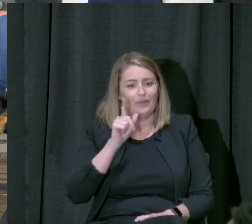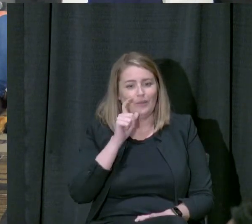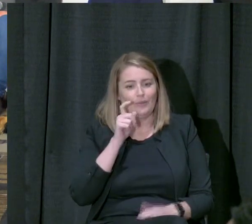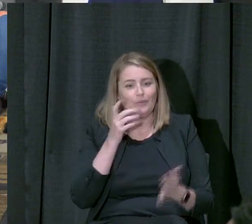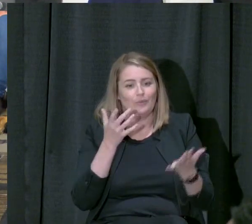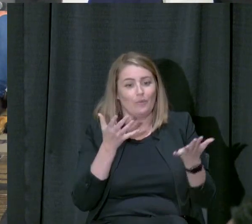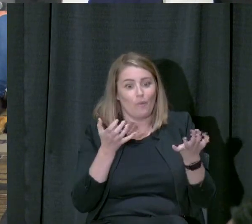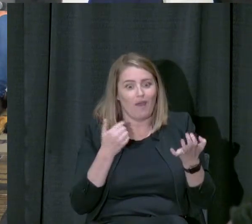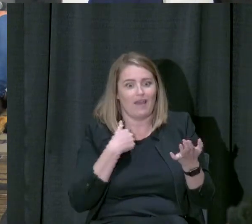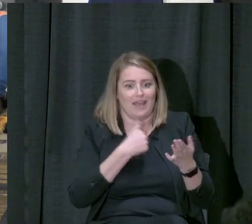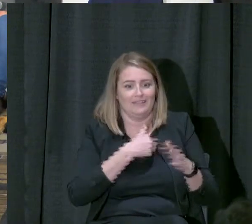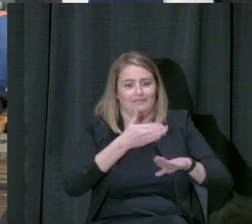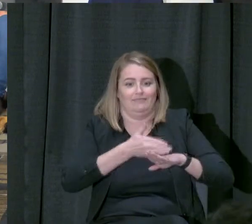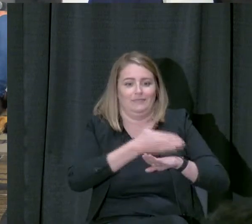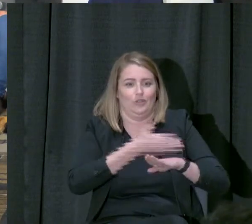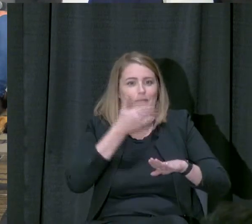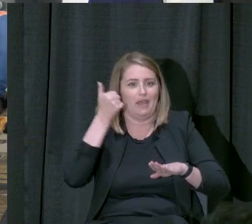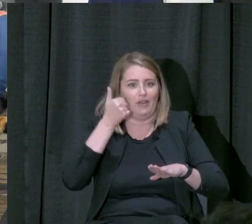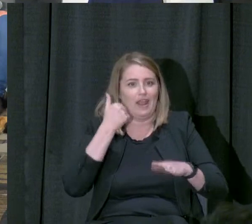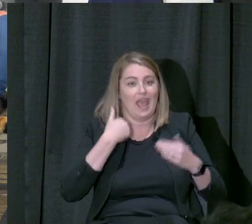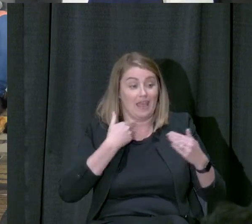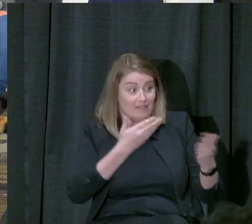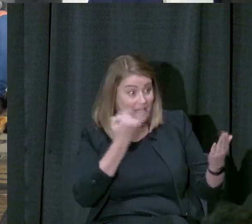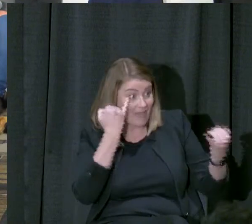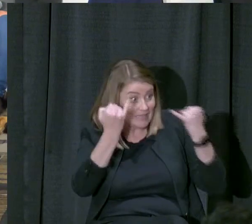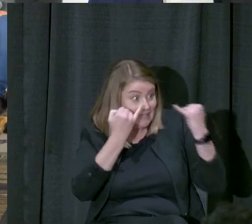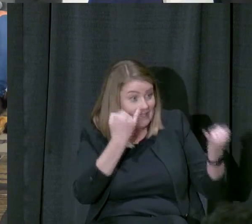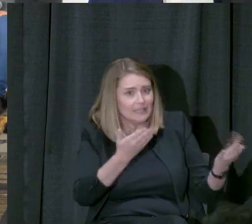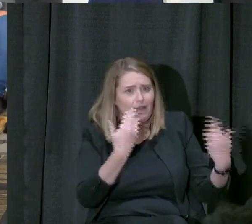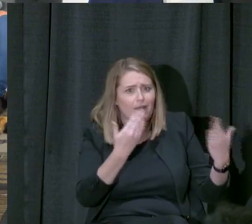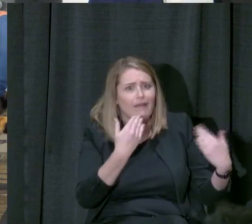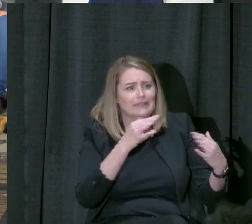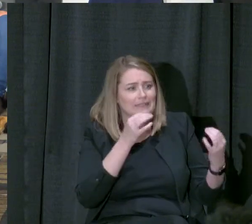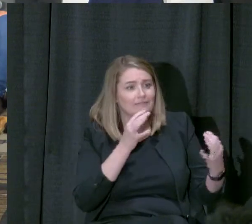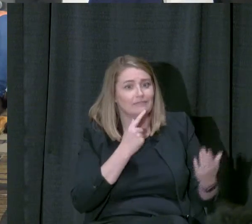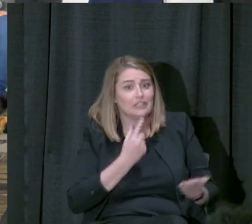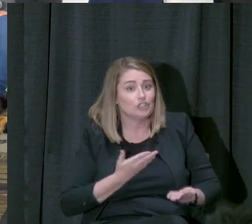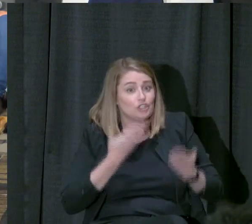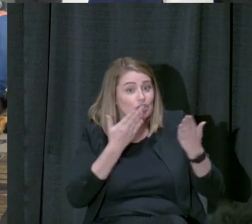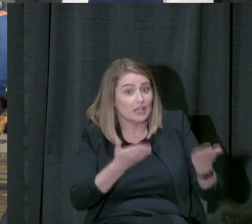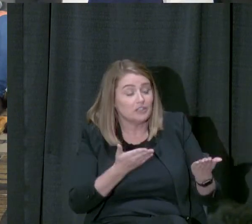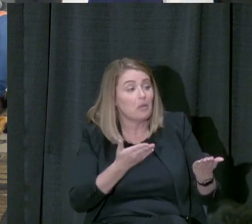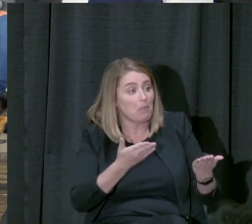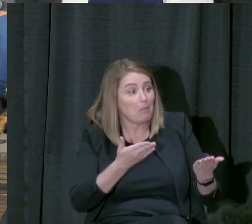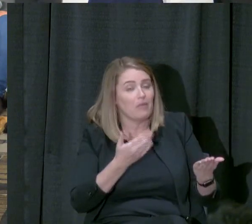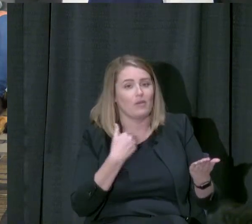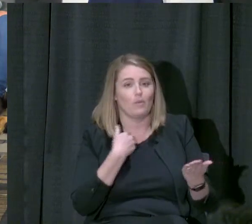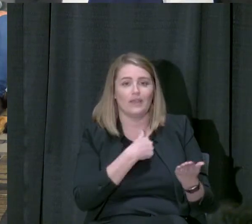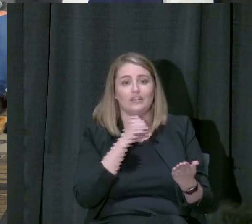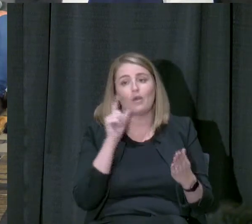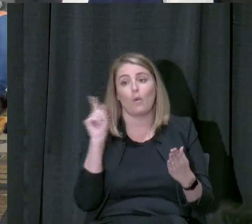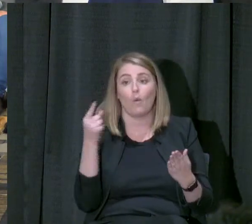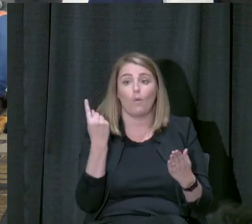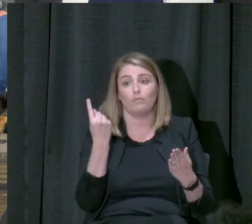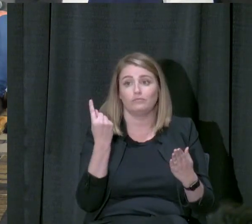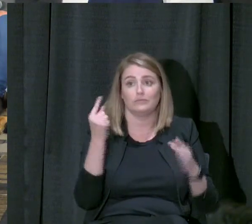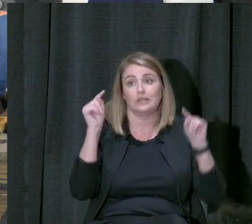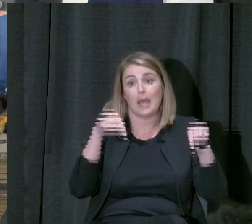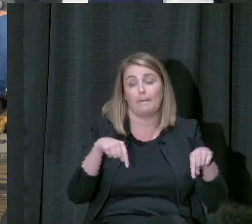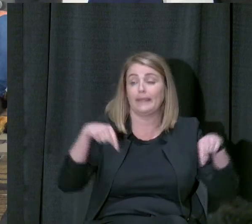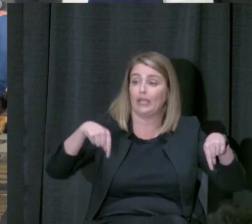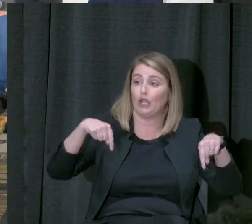us to do better, have ideas for us, who have suggestions. And we don't just go to CSUN, we go to